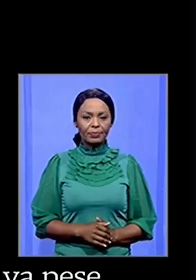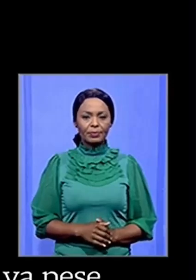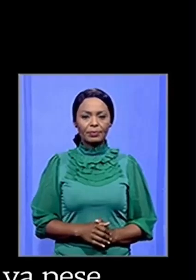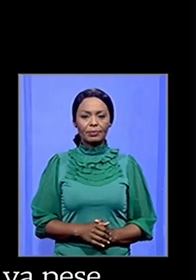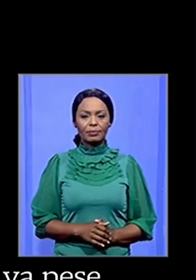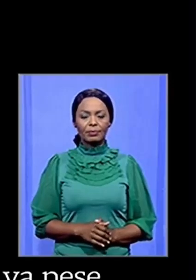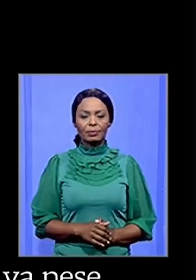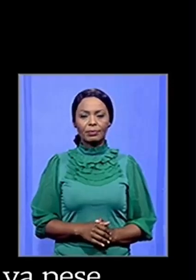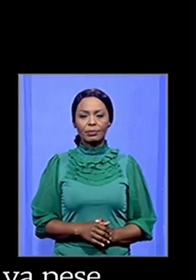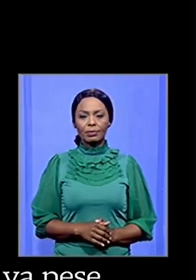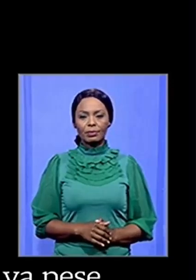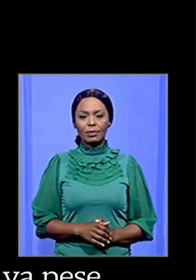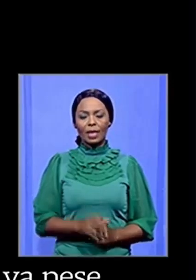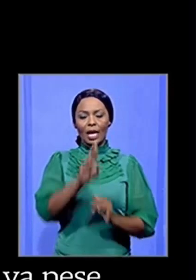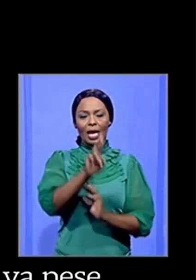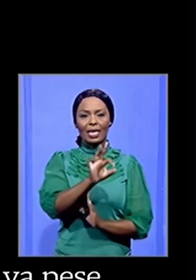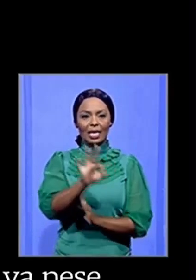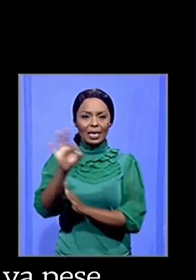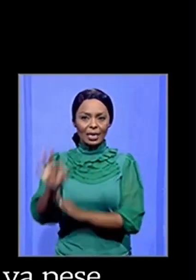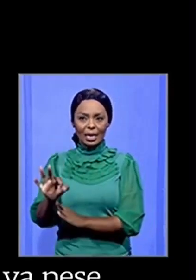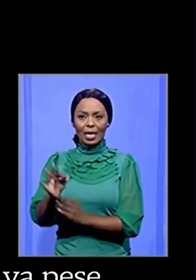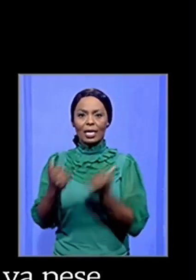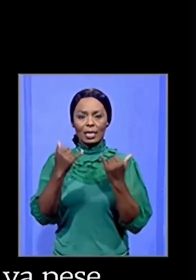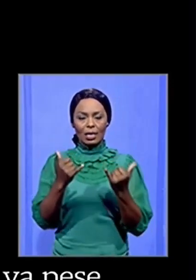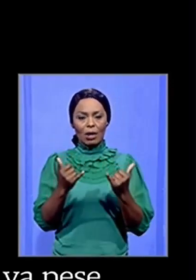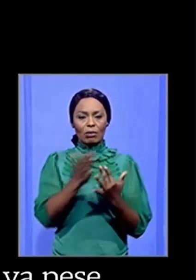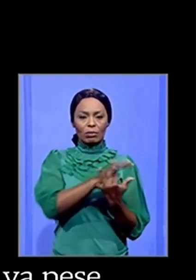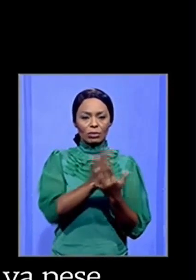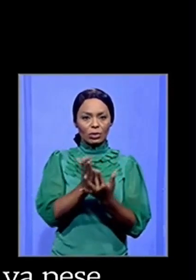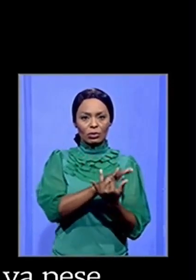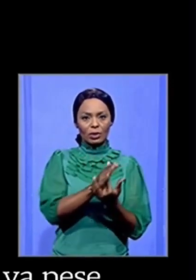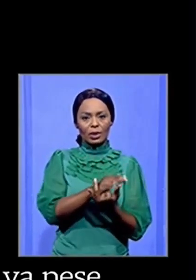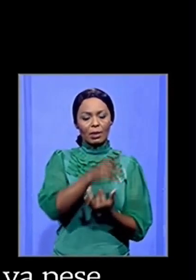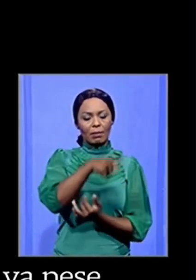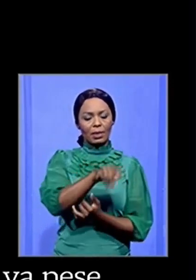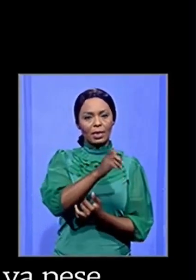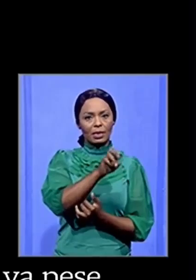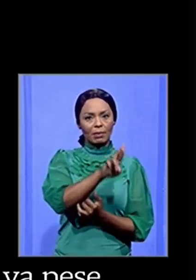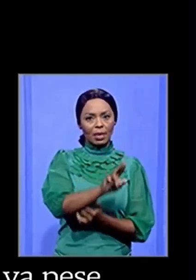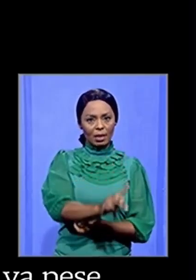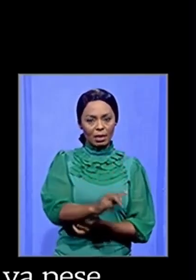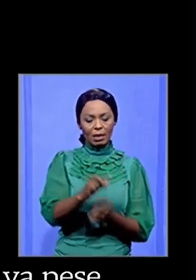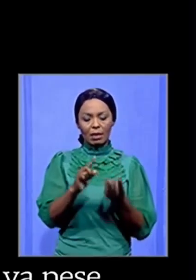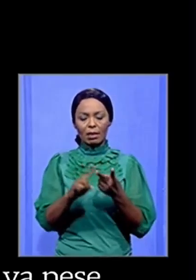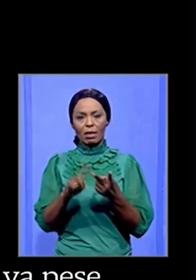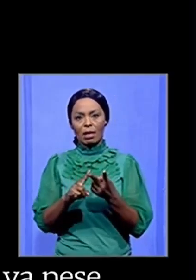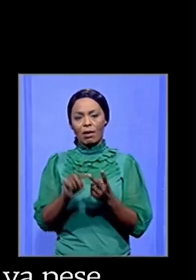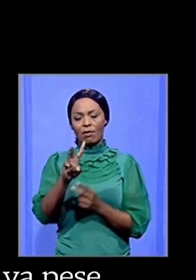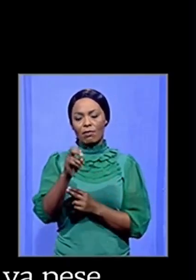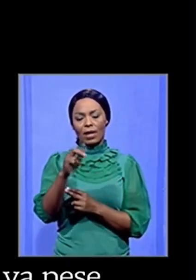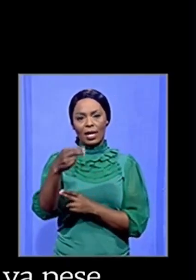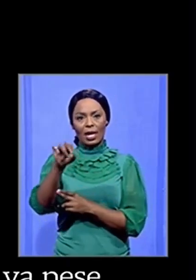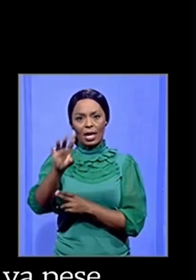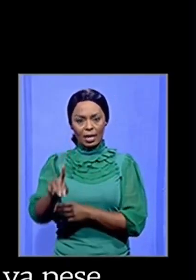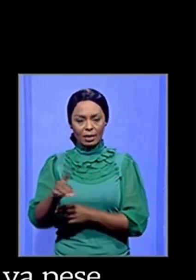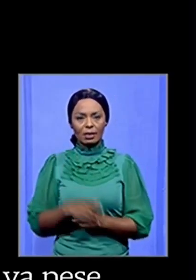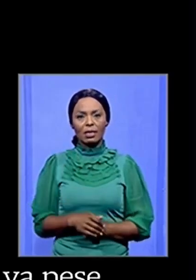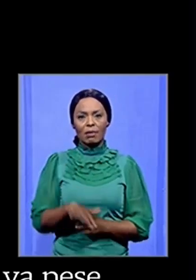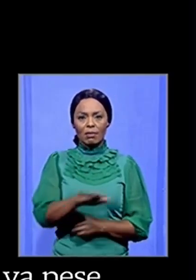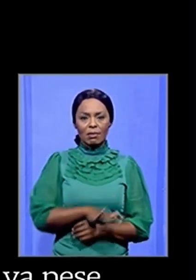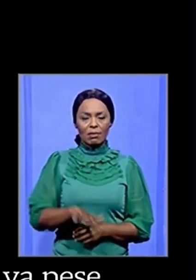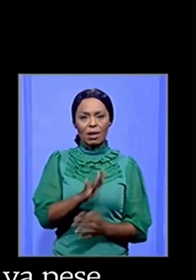bus accident on the R33 between Vryheid and Paul Petersburg in KwaZulu-Natal. According to a preliminary report,